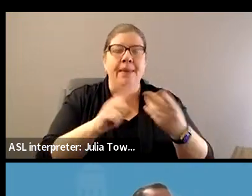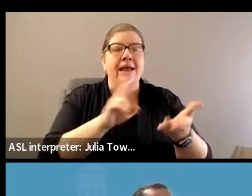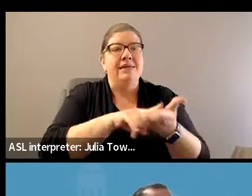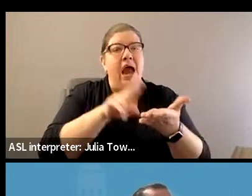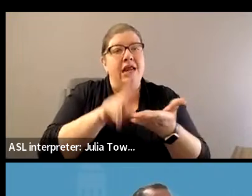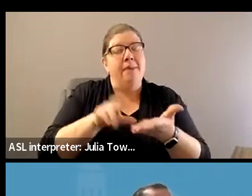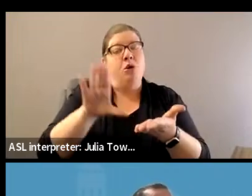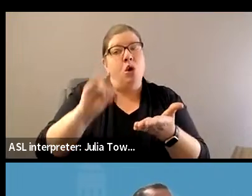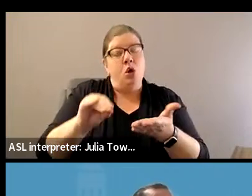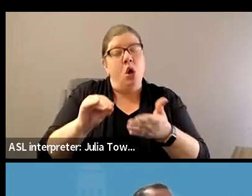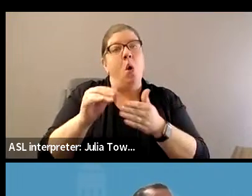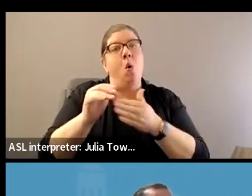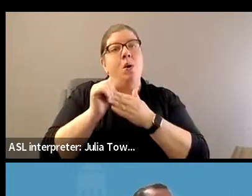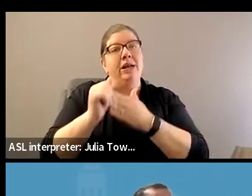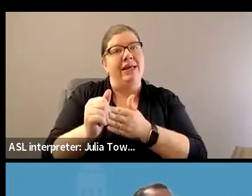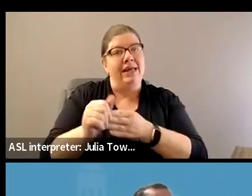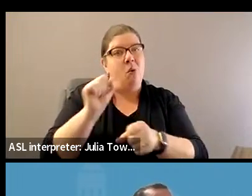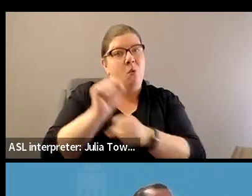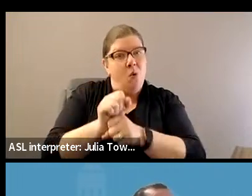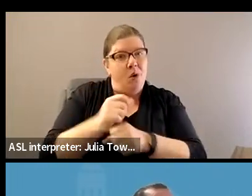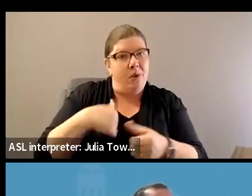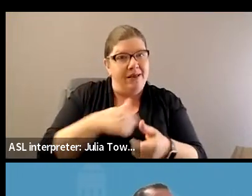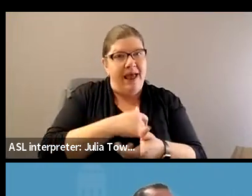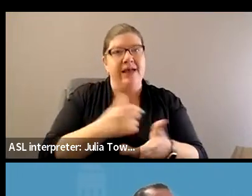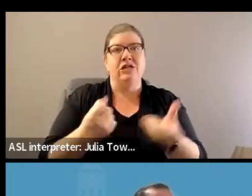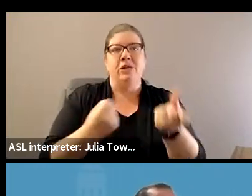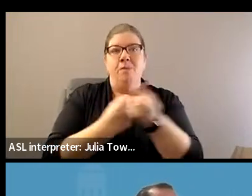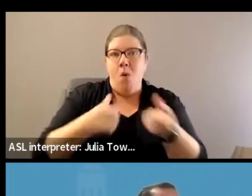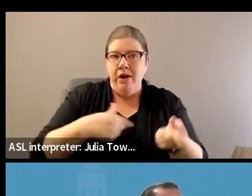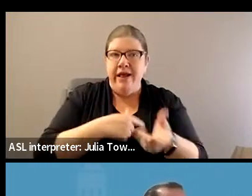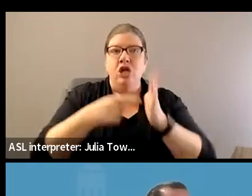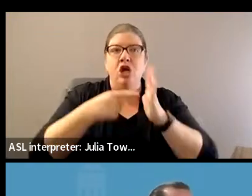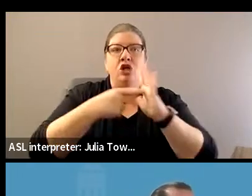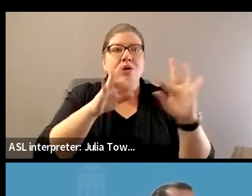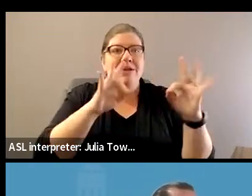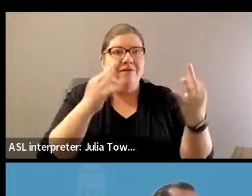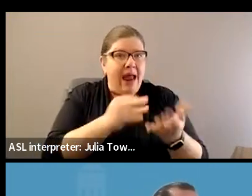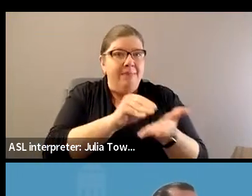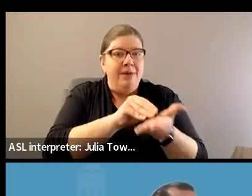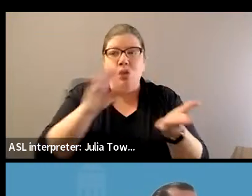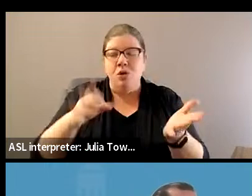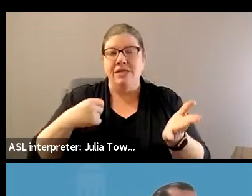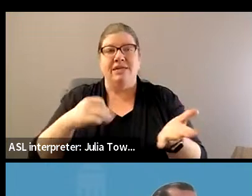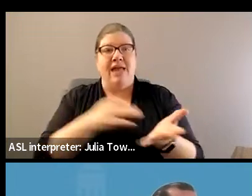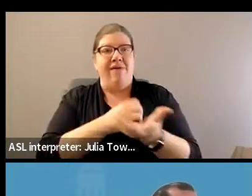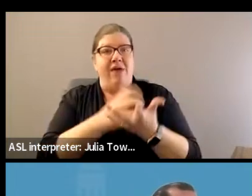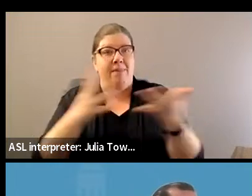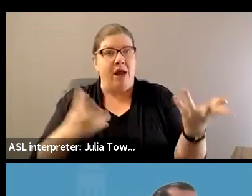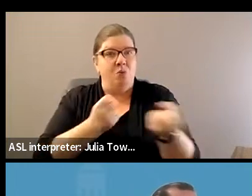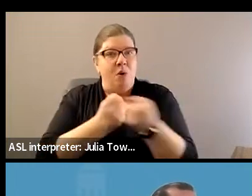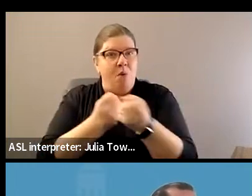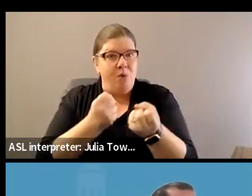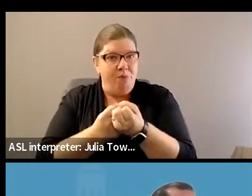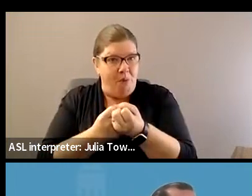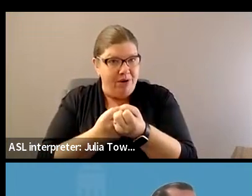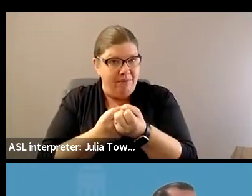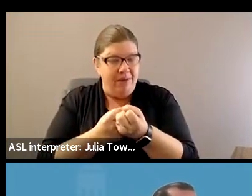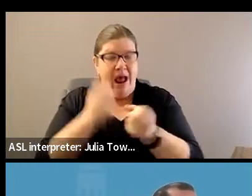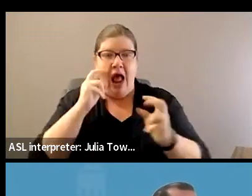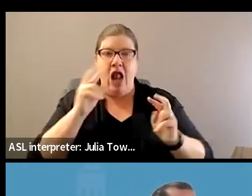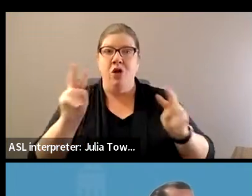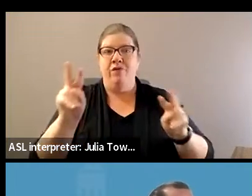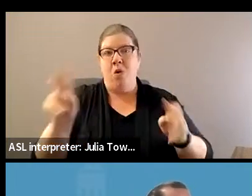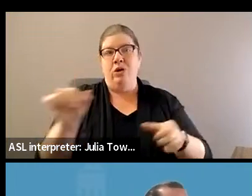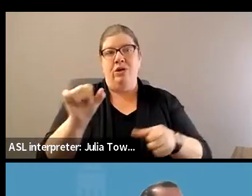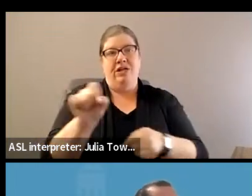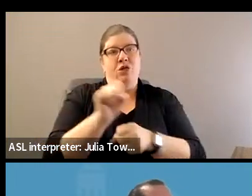work with us, support us, and really show our families and students and staff how much we want to support them. And I look forward to this work